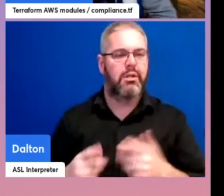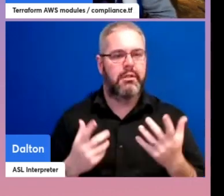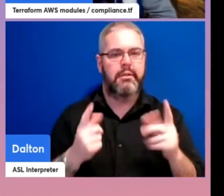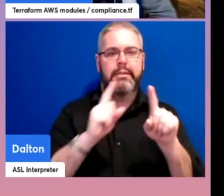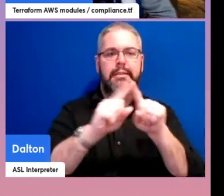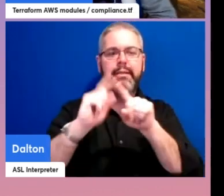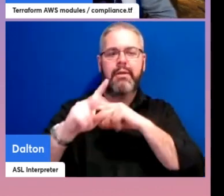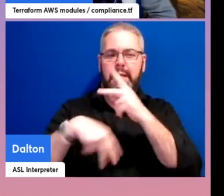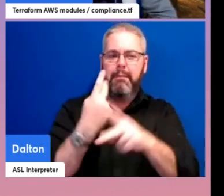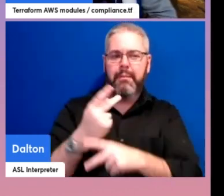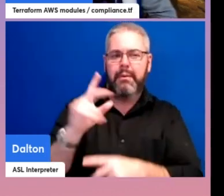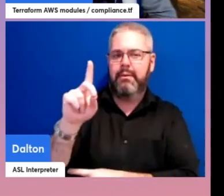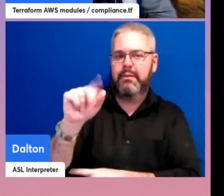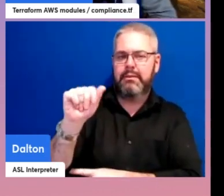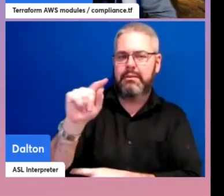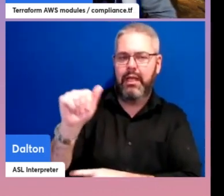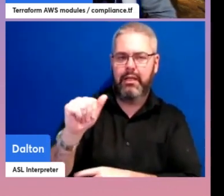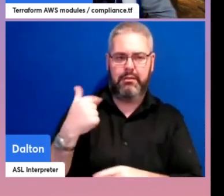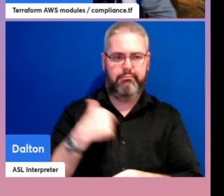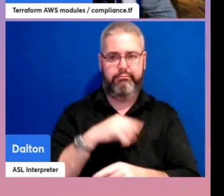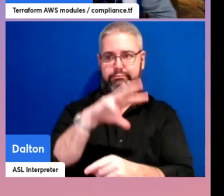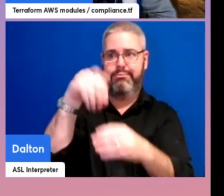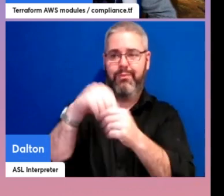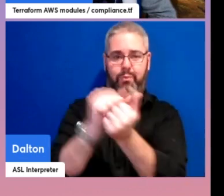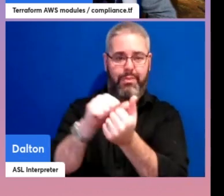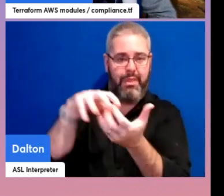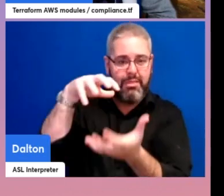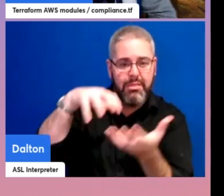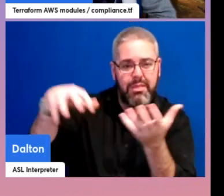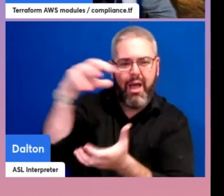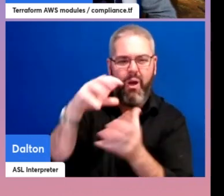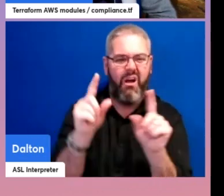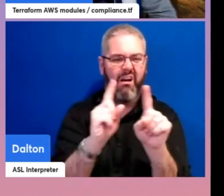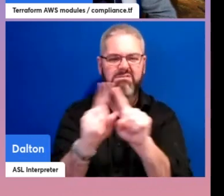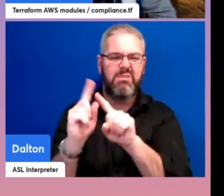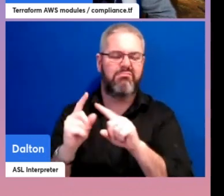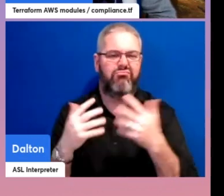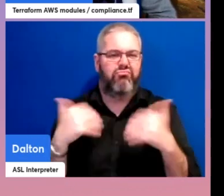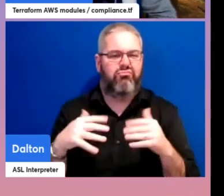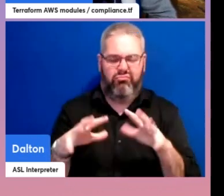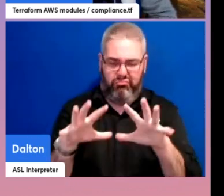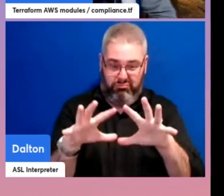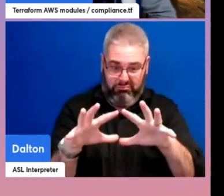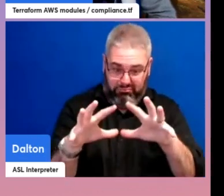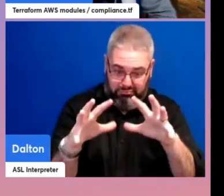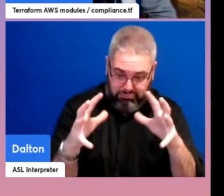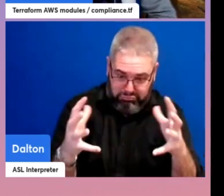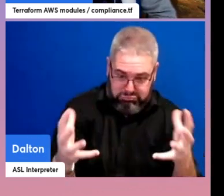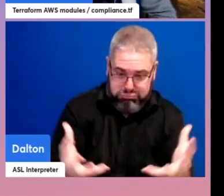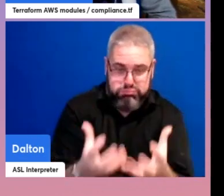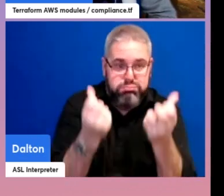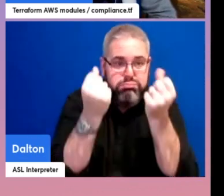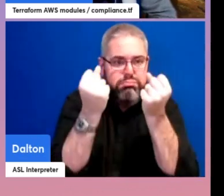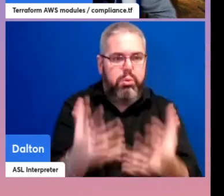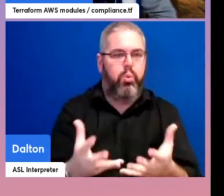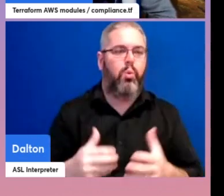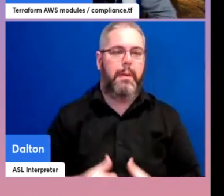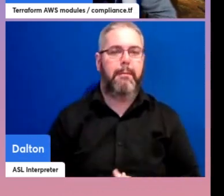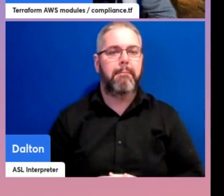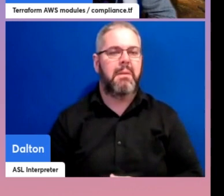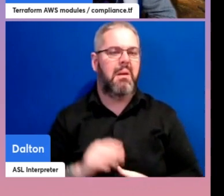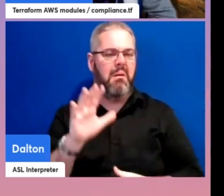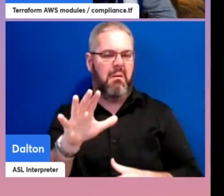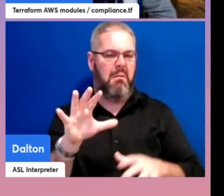of data you may put in the cloud and so on. There are a lot of them. I'd like to highlight just 4 of them, which